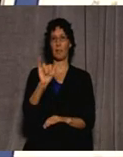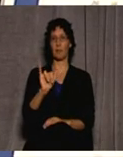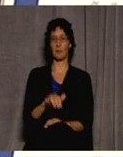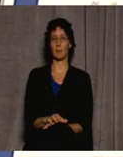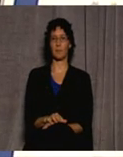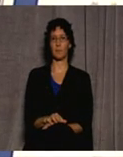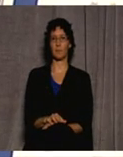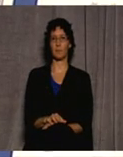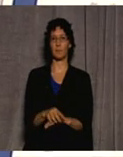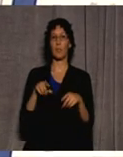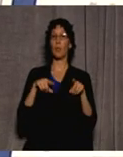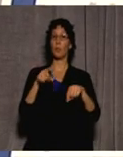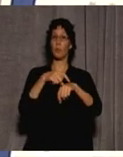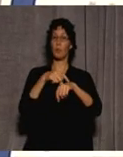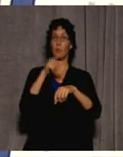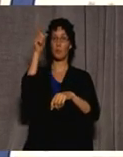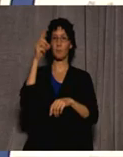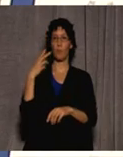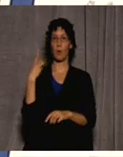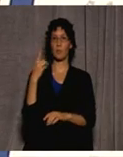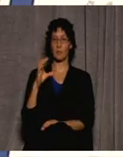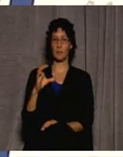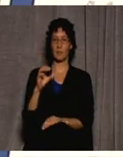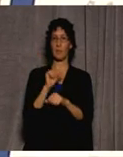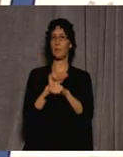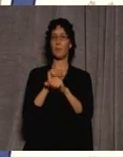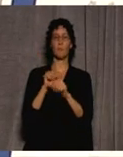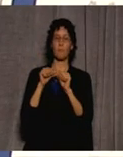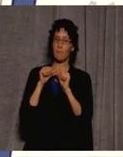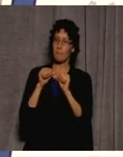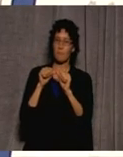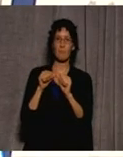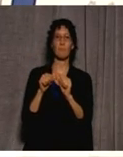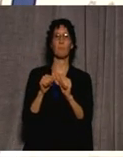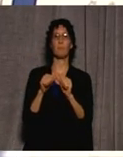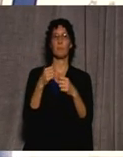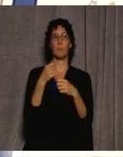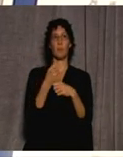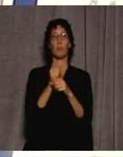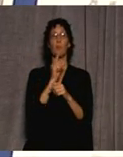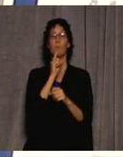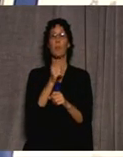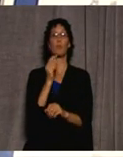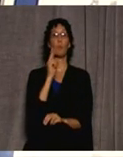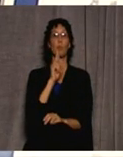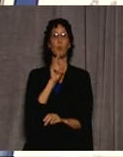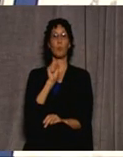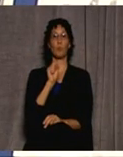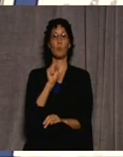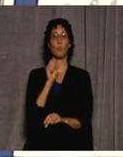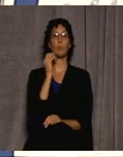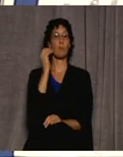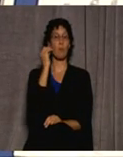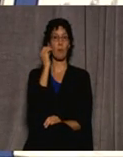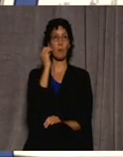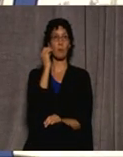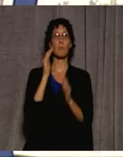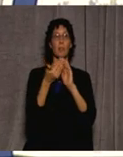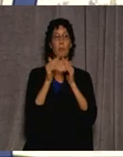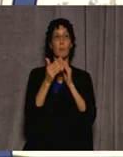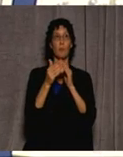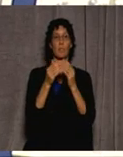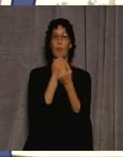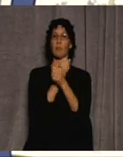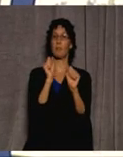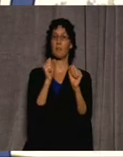While in Washington, D.C., you have worked tirelessly to make U.S. homes and communities safer and stronger in the face